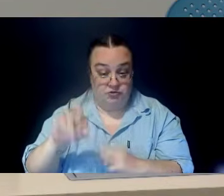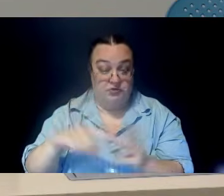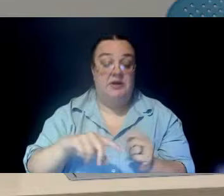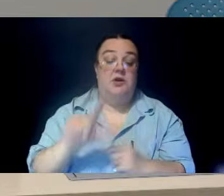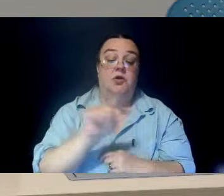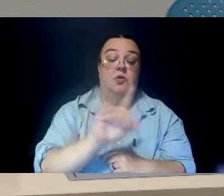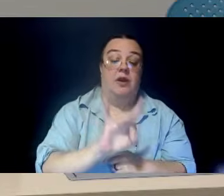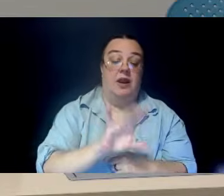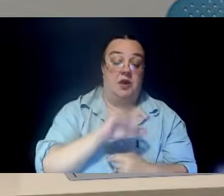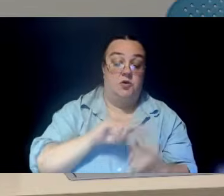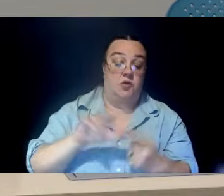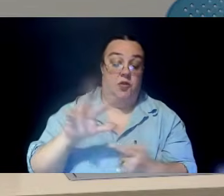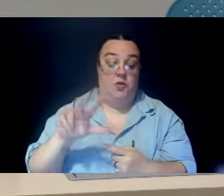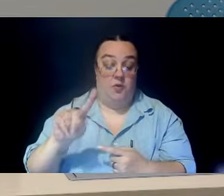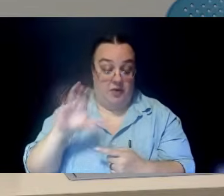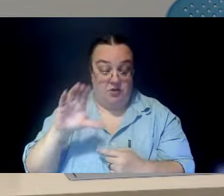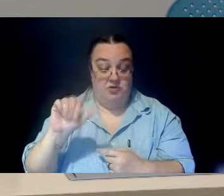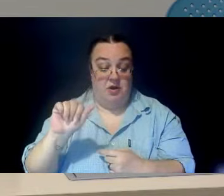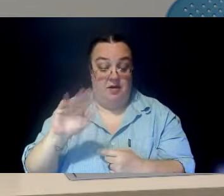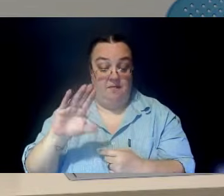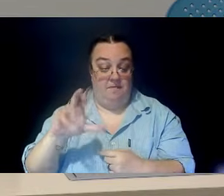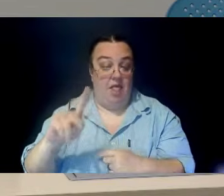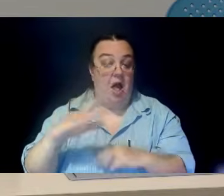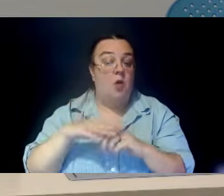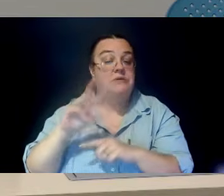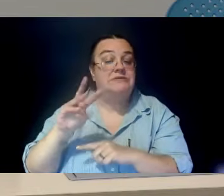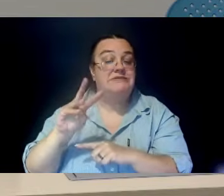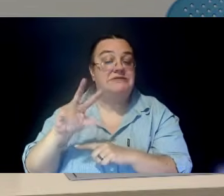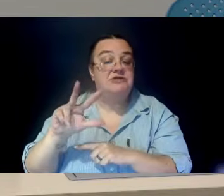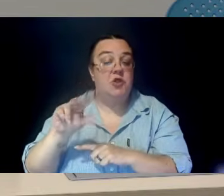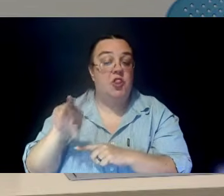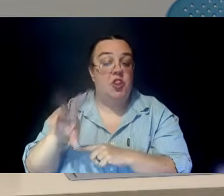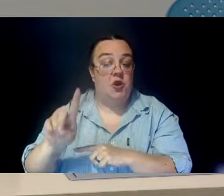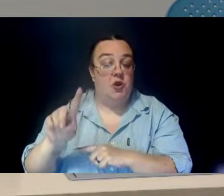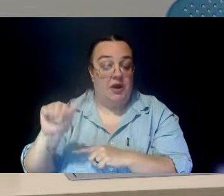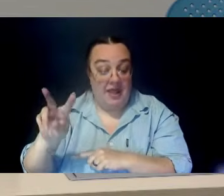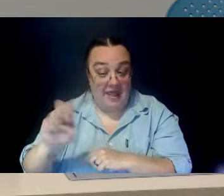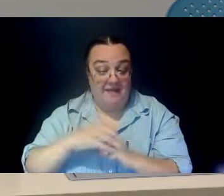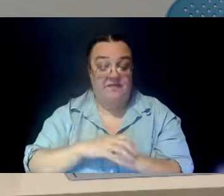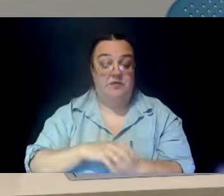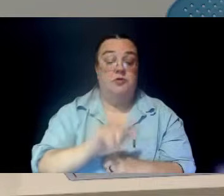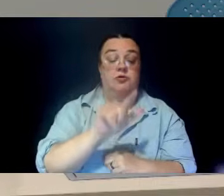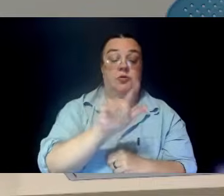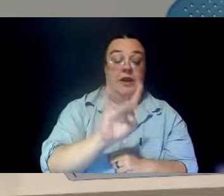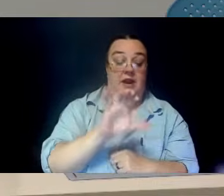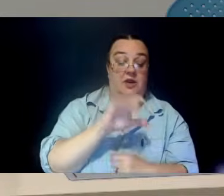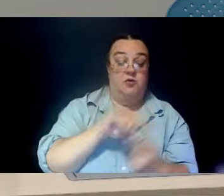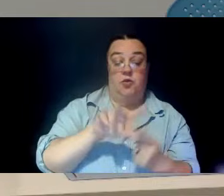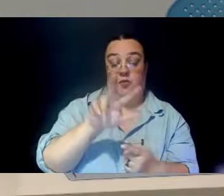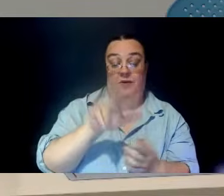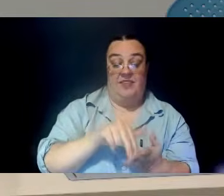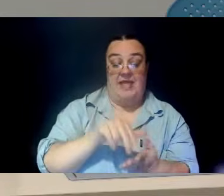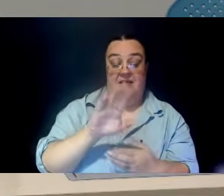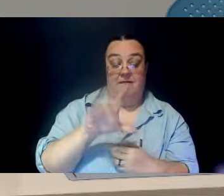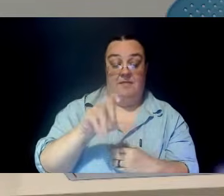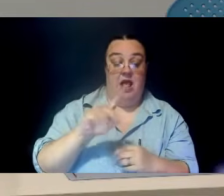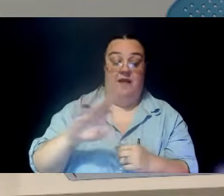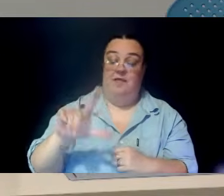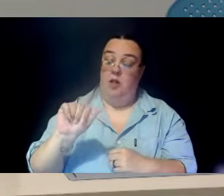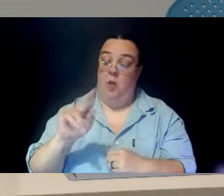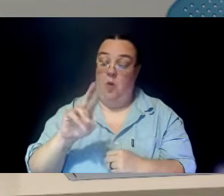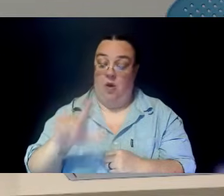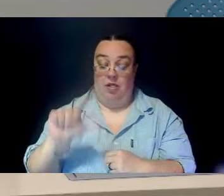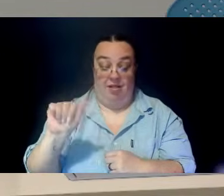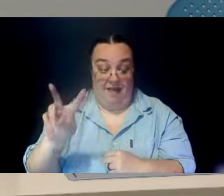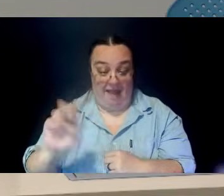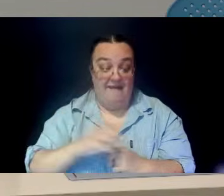of 63rd Avenue, 2800 to 3000 block of Laurel Avenue, intersection of